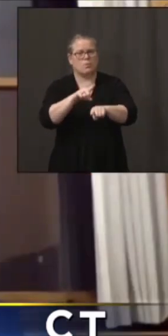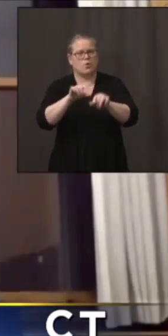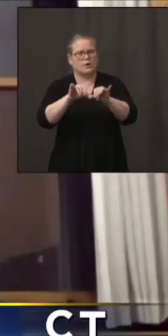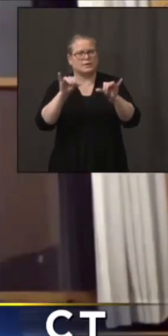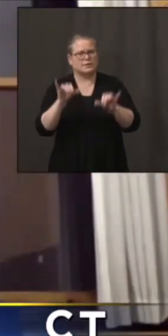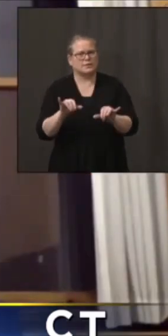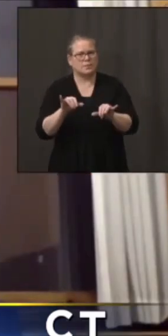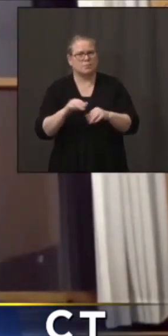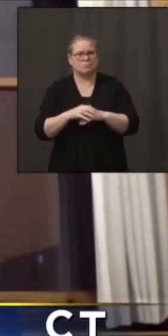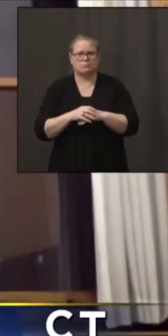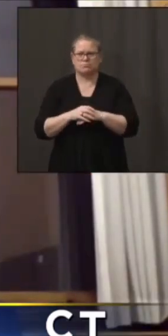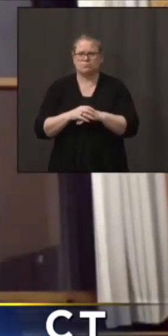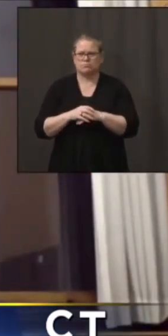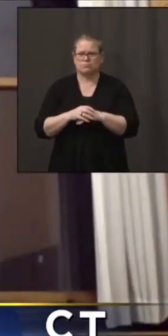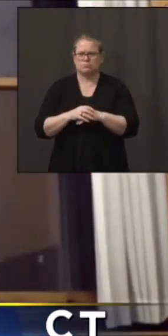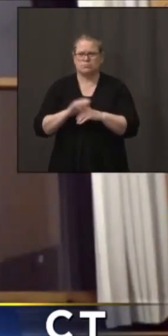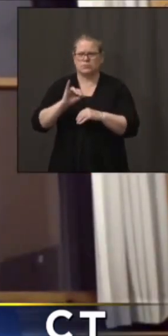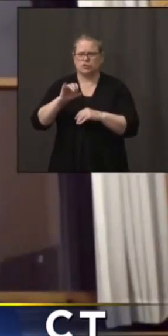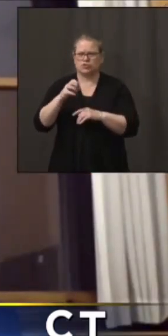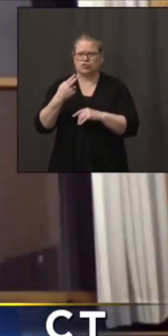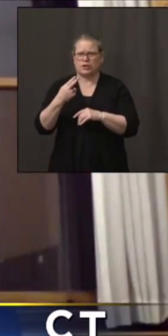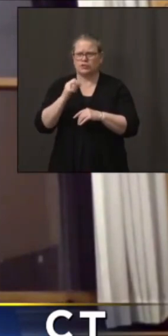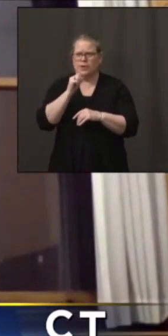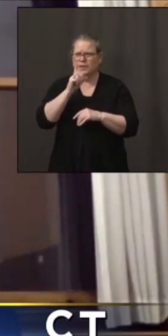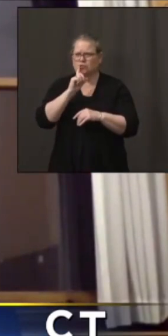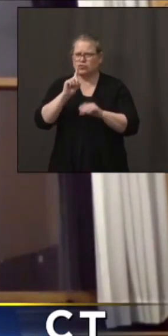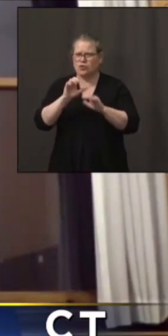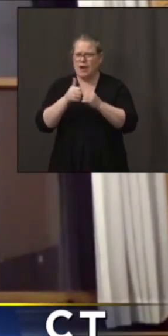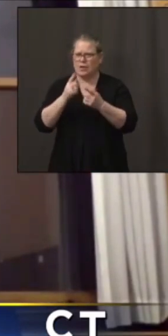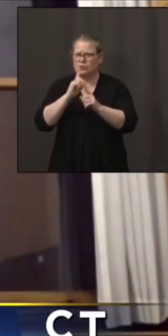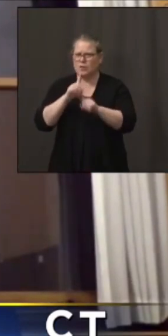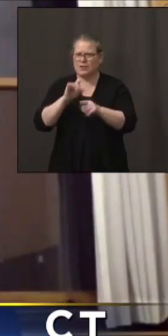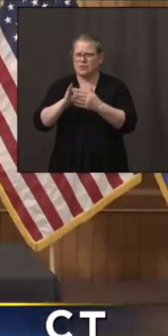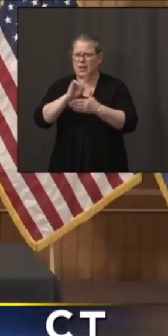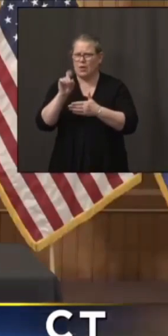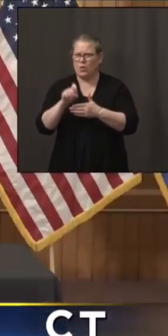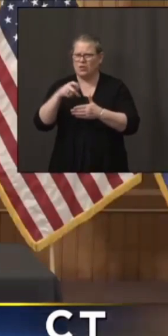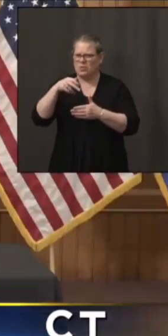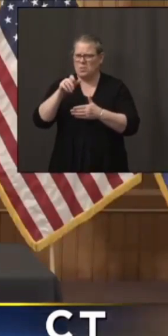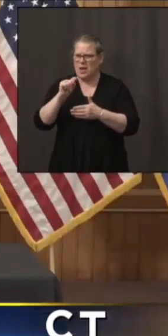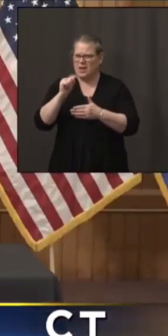Yeah, I'm not quite sure how to answer the question. Pat, is that something no?